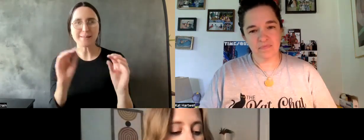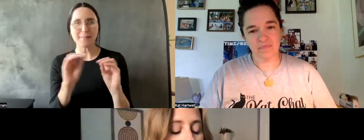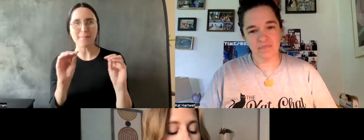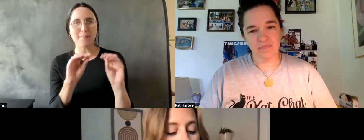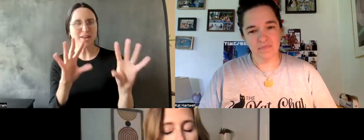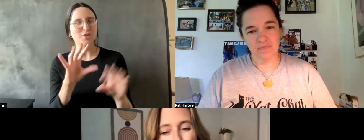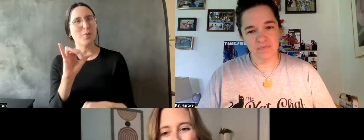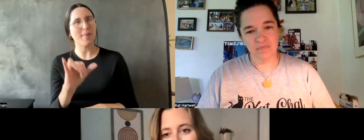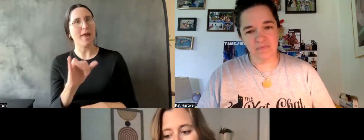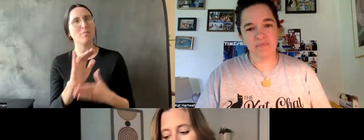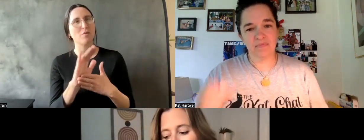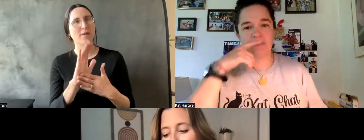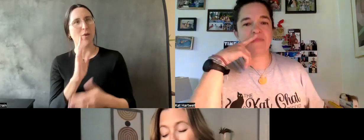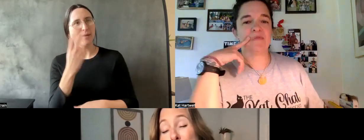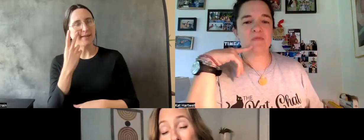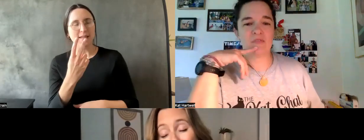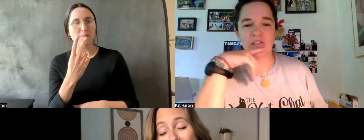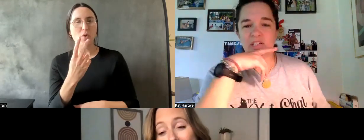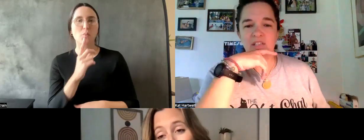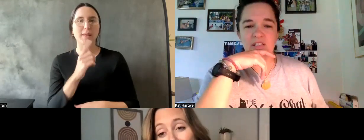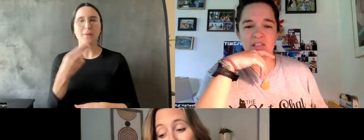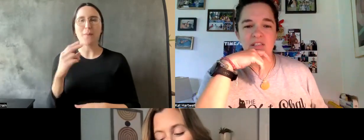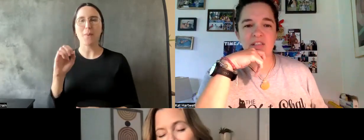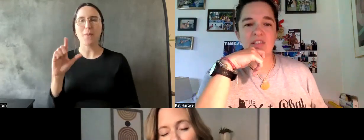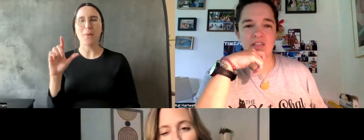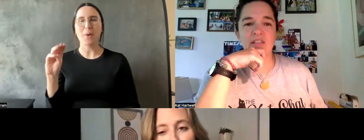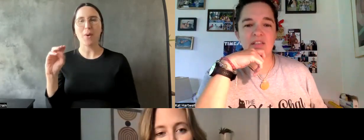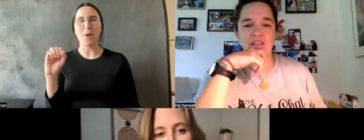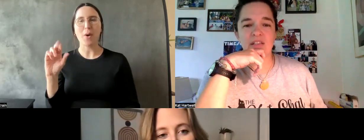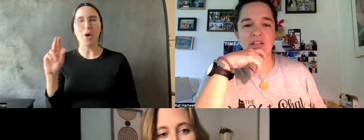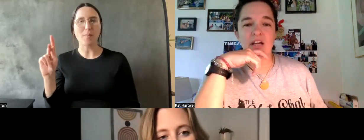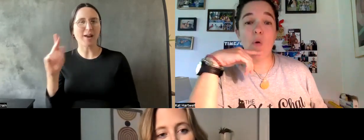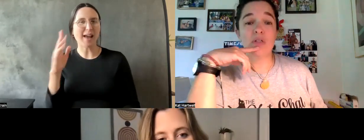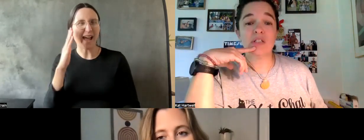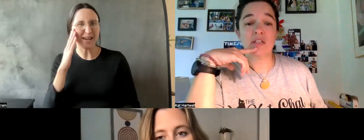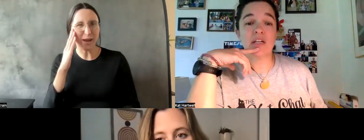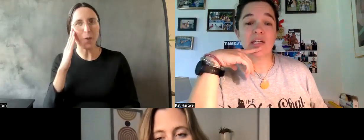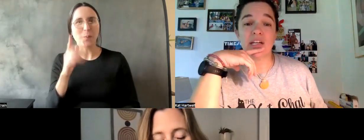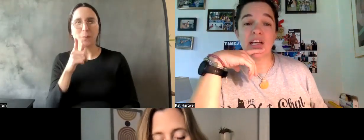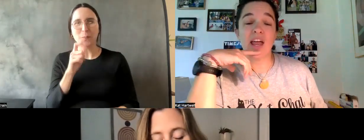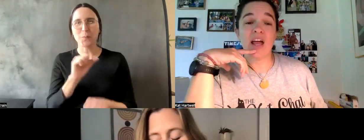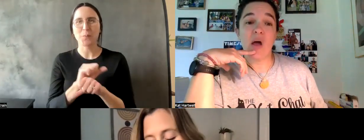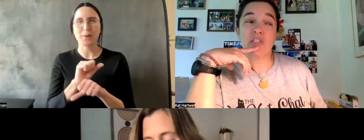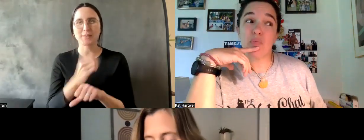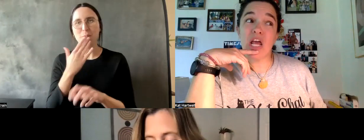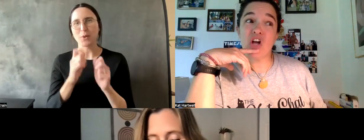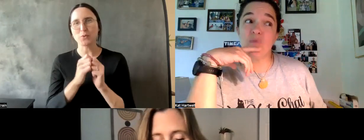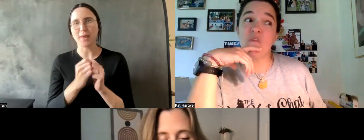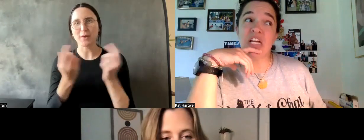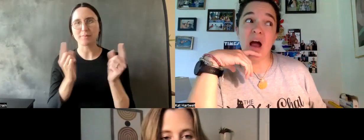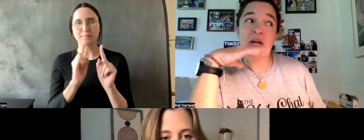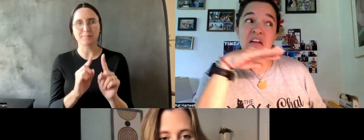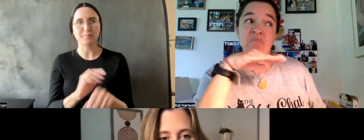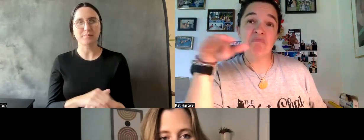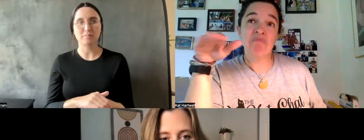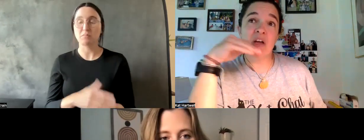as like regular Hallmark, I mean, I think Hallmark's pretty good at knowing who's going to work really well together. So it's a pretty good yeah.